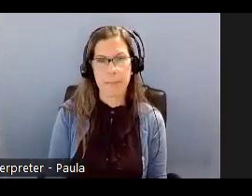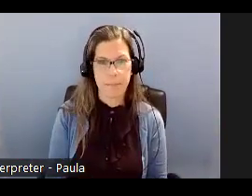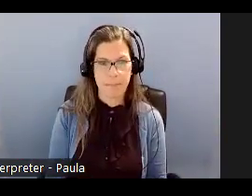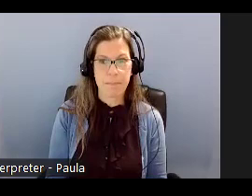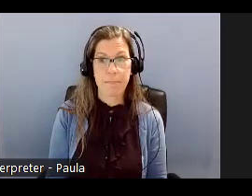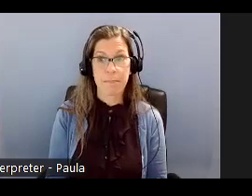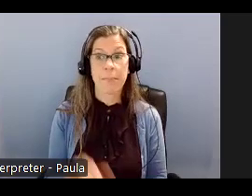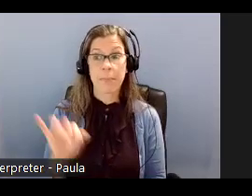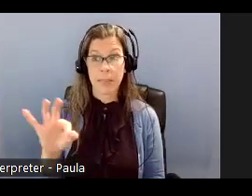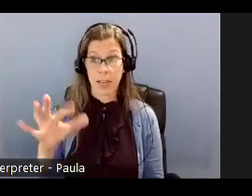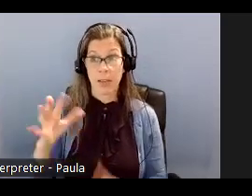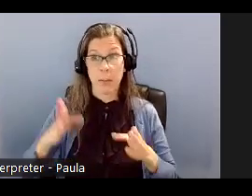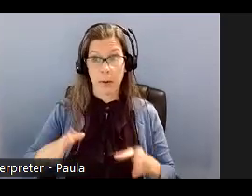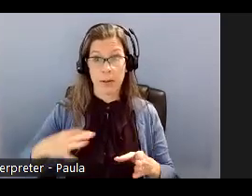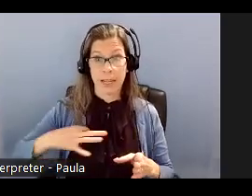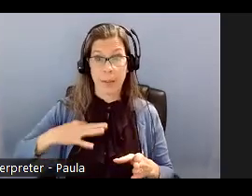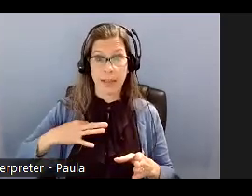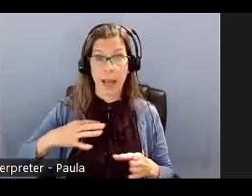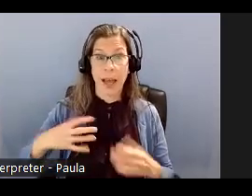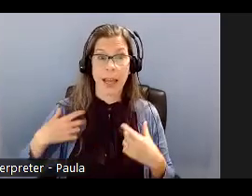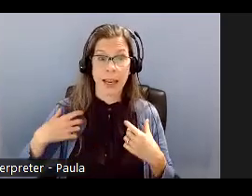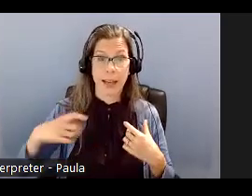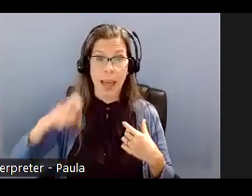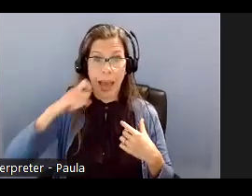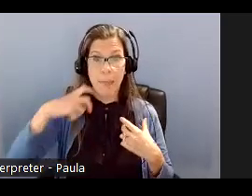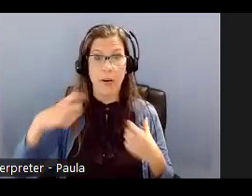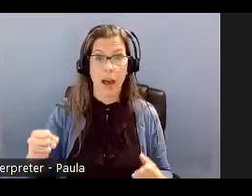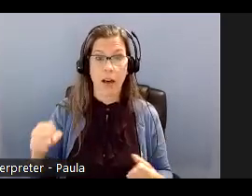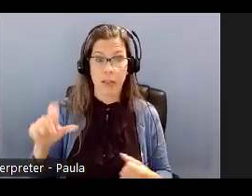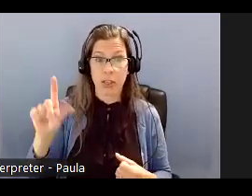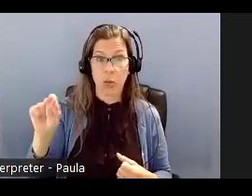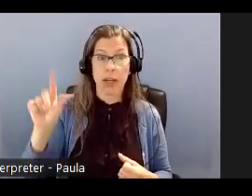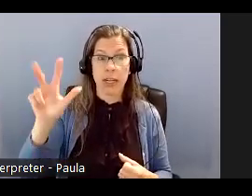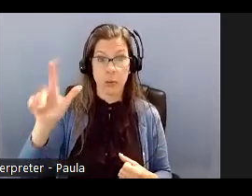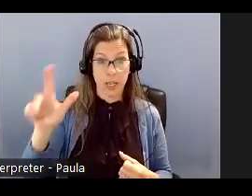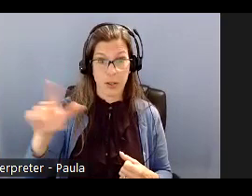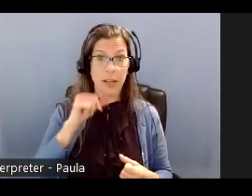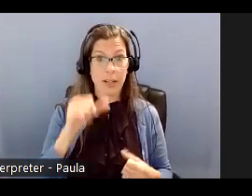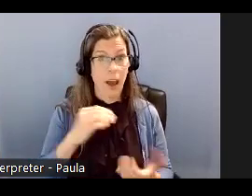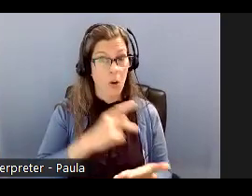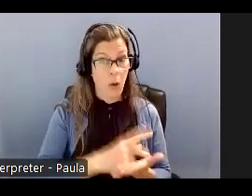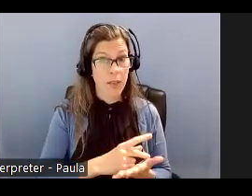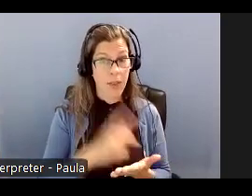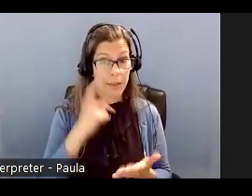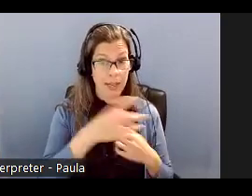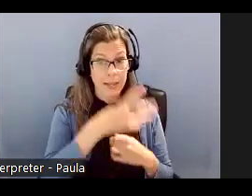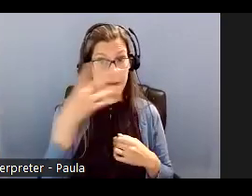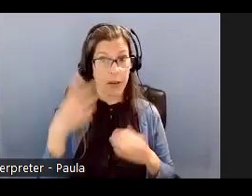And if someone applied for Apple Health in 2023 but didn't qualify due to immigration status, can they